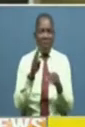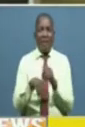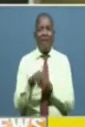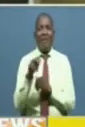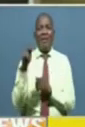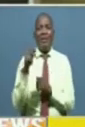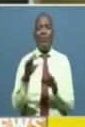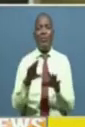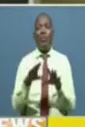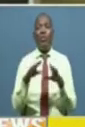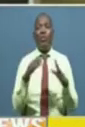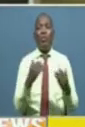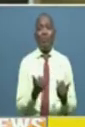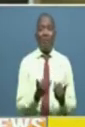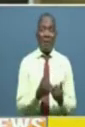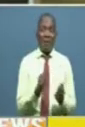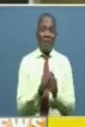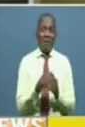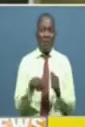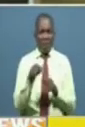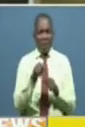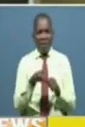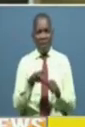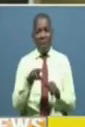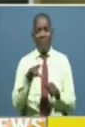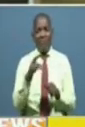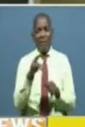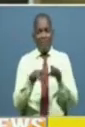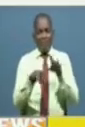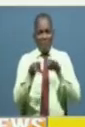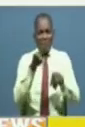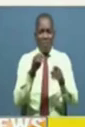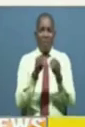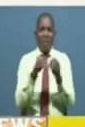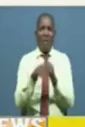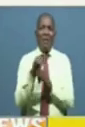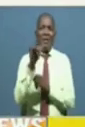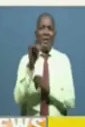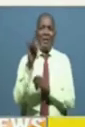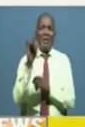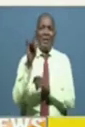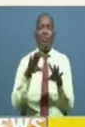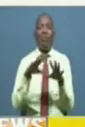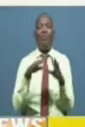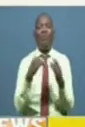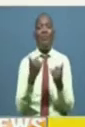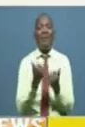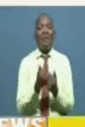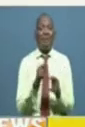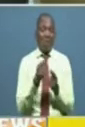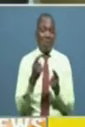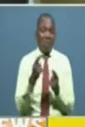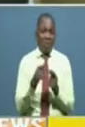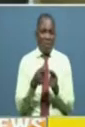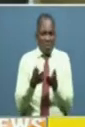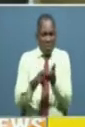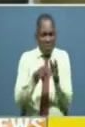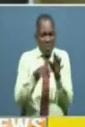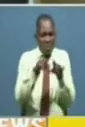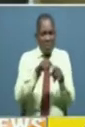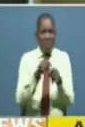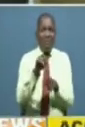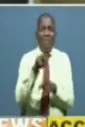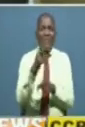companies. Out of that, we came out with a fair short list of about 18 companies. And we've narrowed down to the first